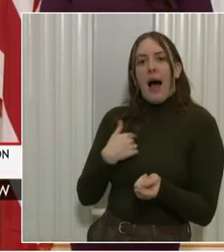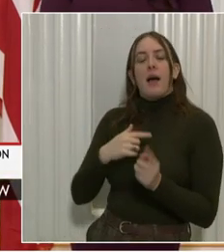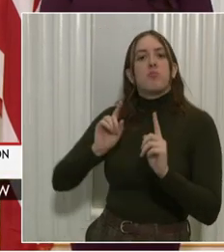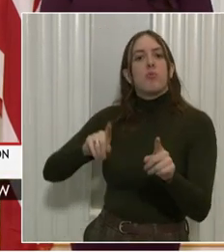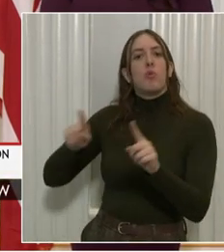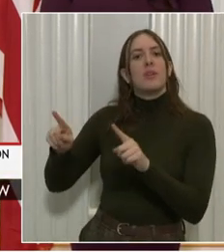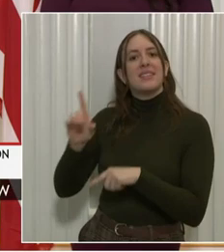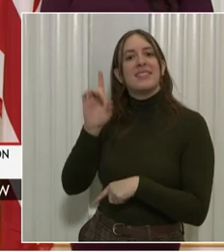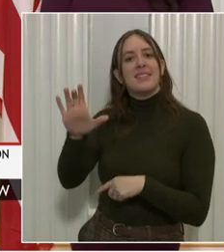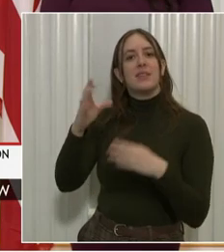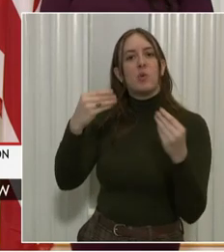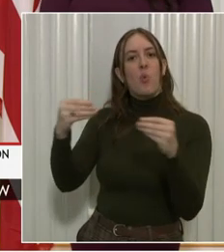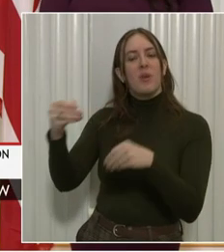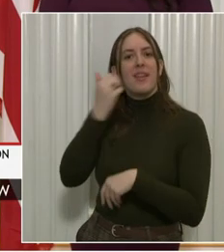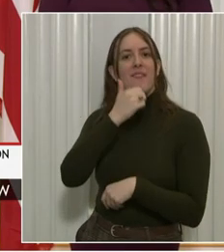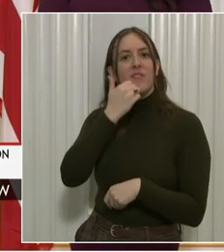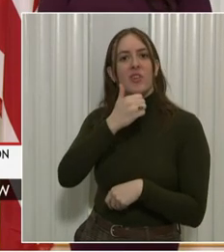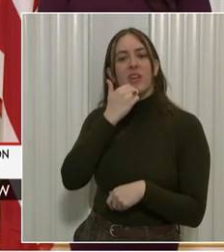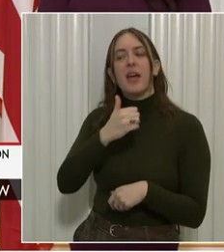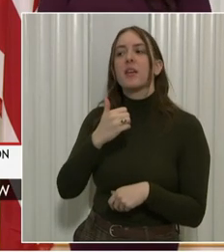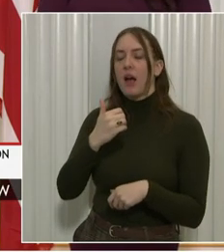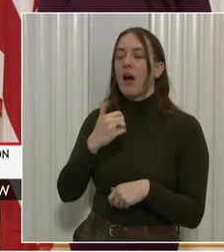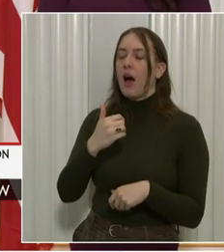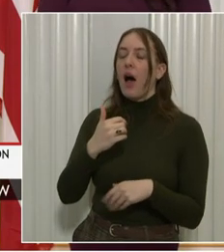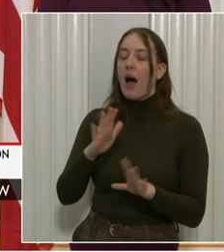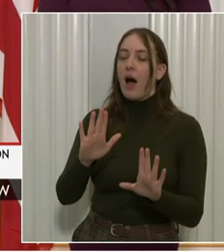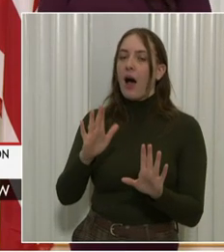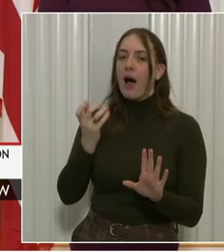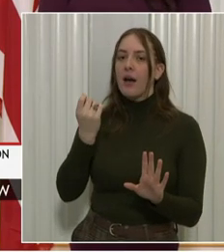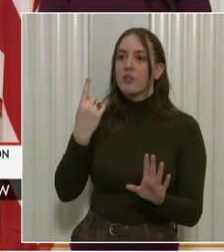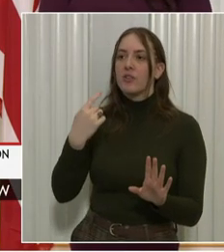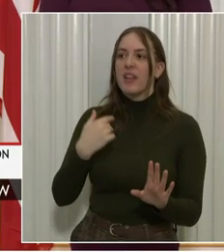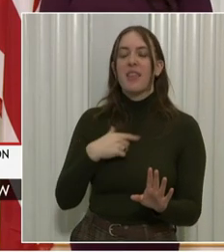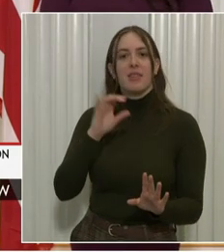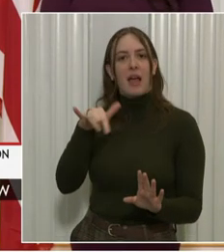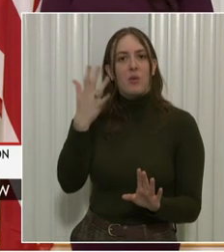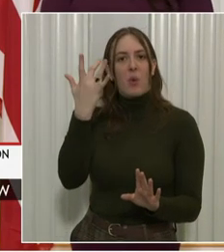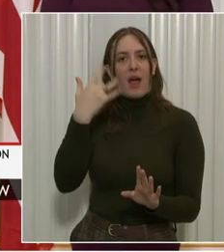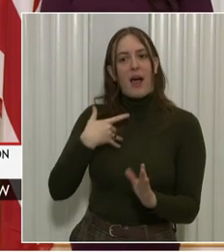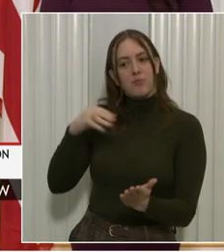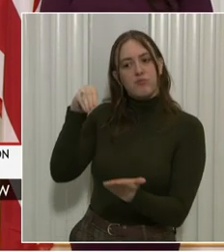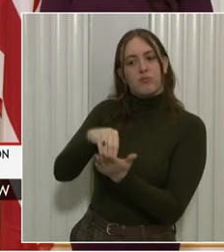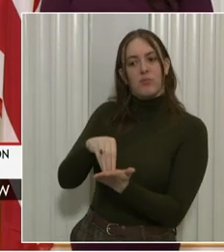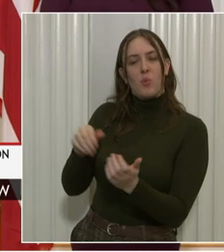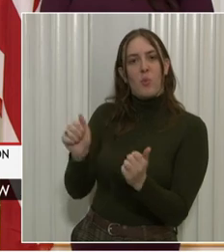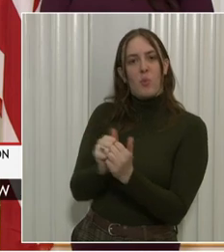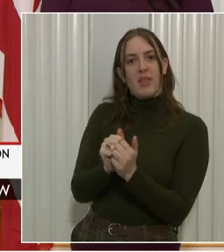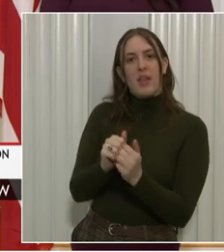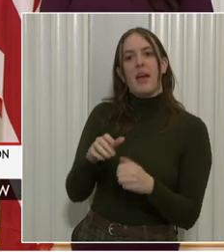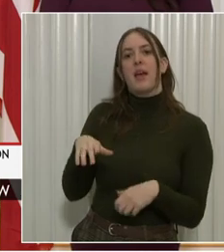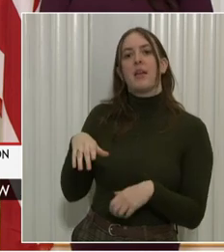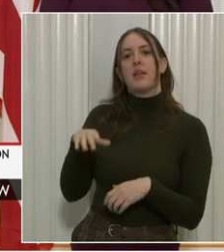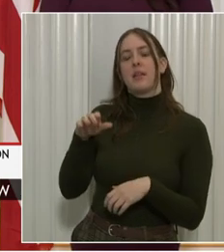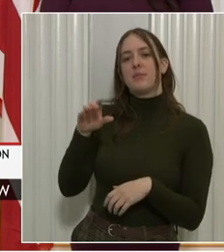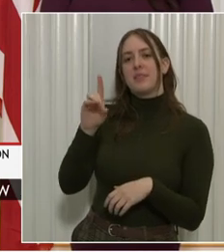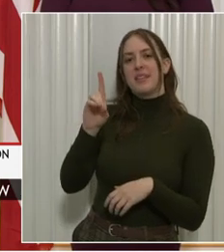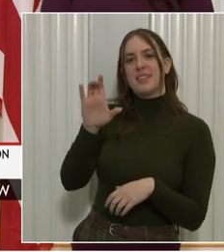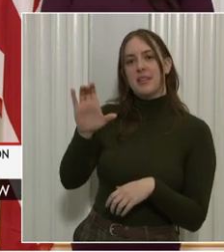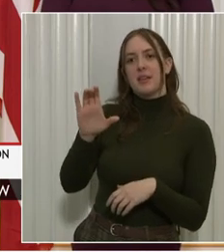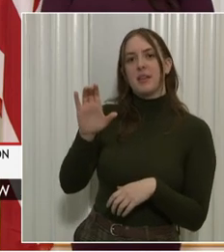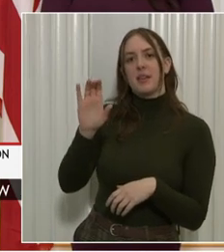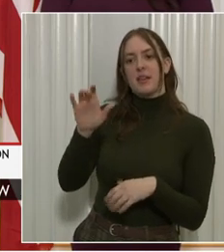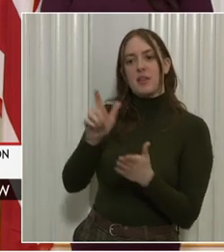in my Act Now legislation related to retail theft. We have to stop treating